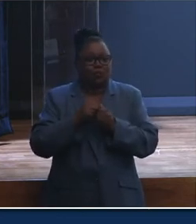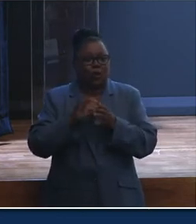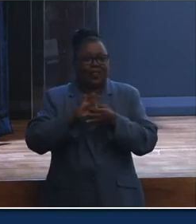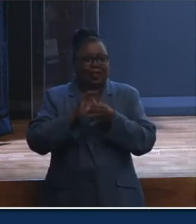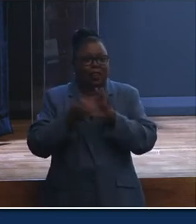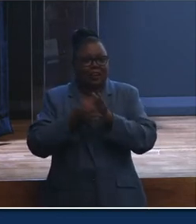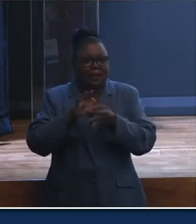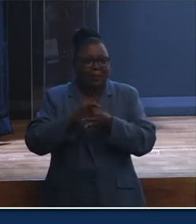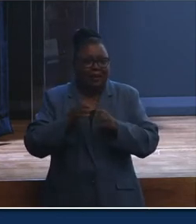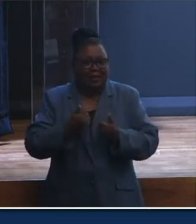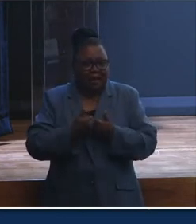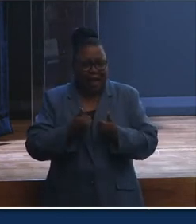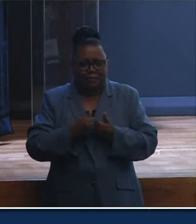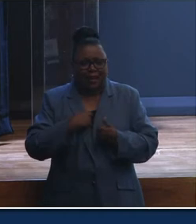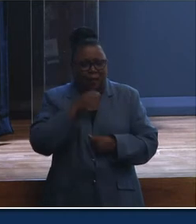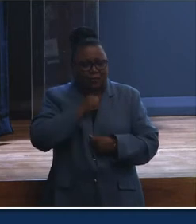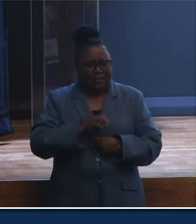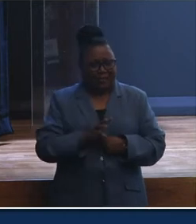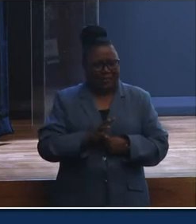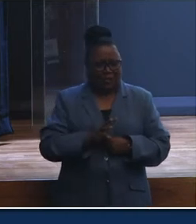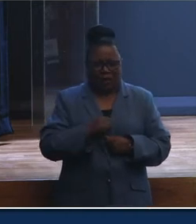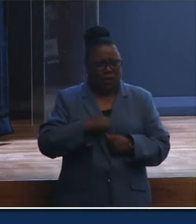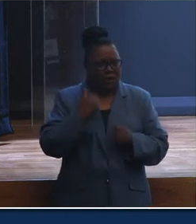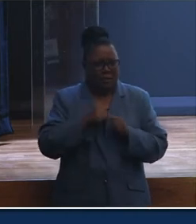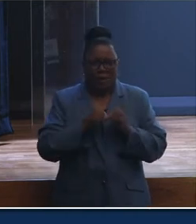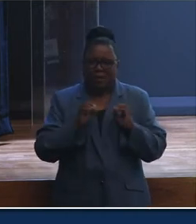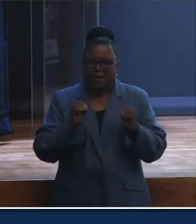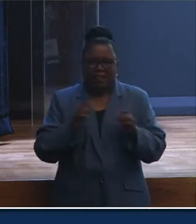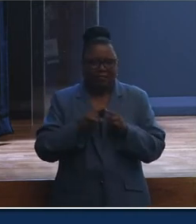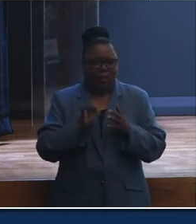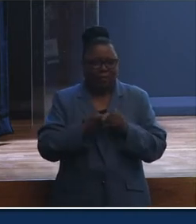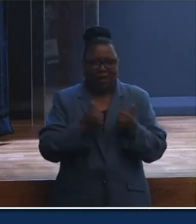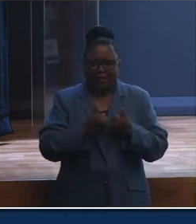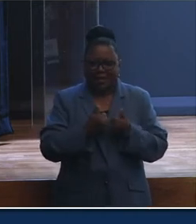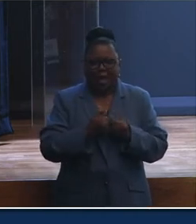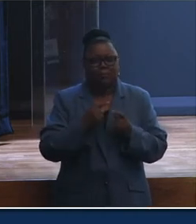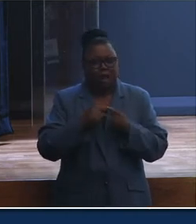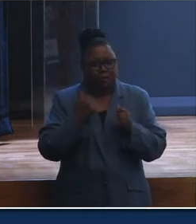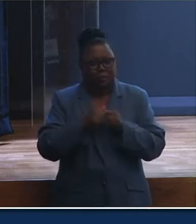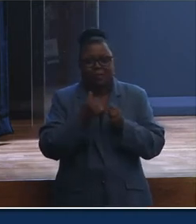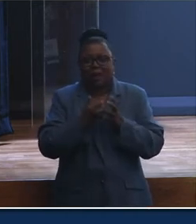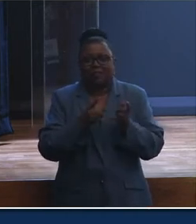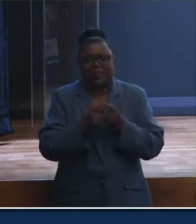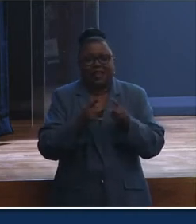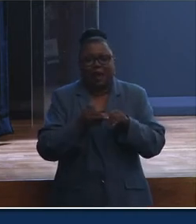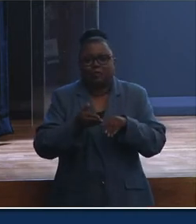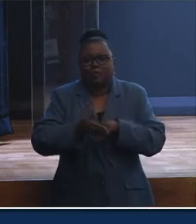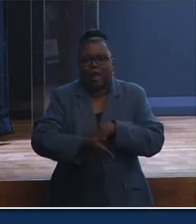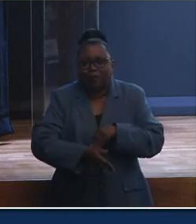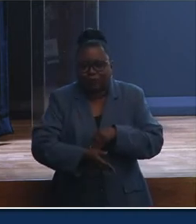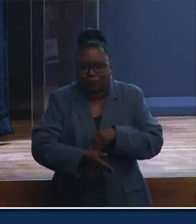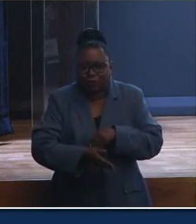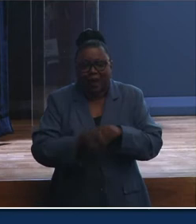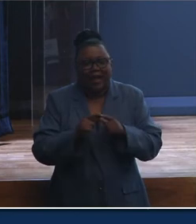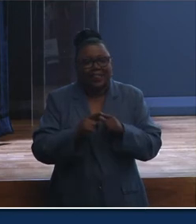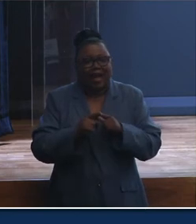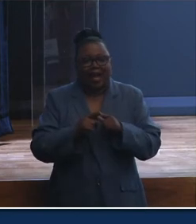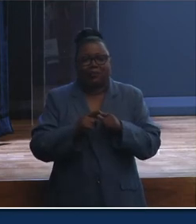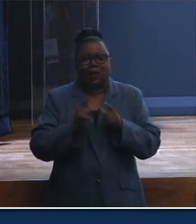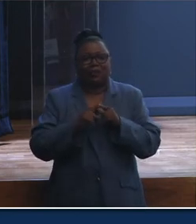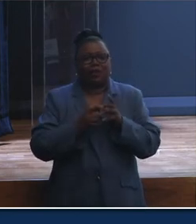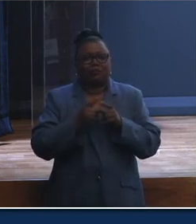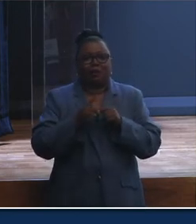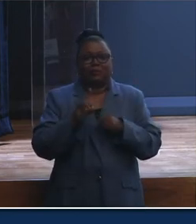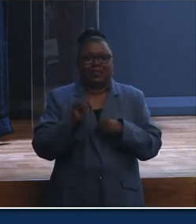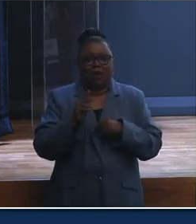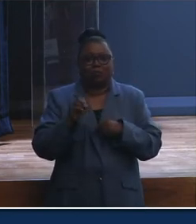Olympic Games. And I was 6 years old. I don't remember anything from that game, but I remember everything that happened after. And that was Kami Granato, who's from